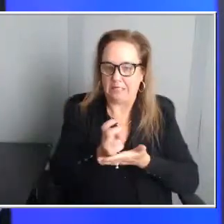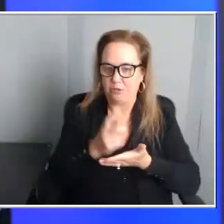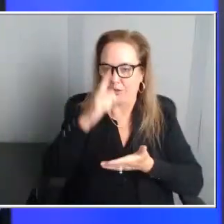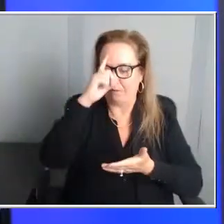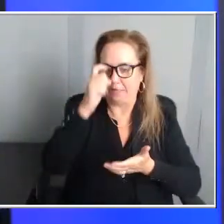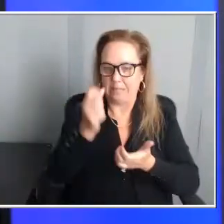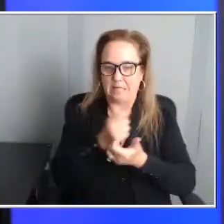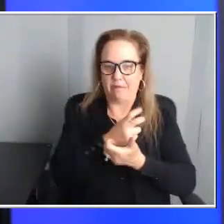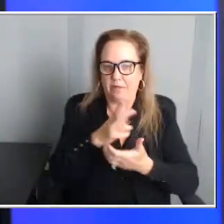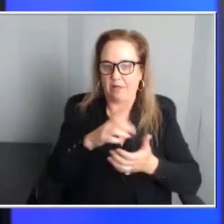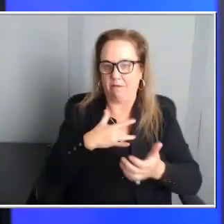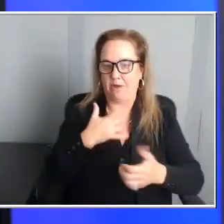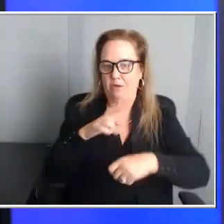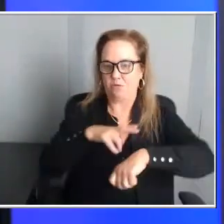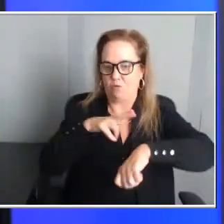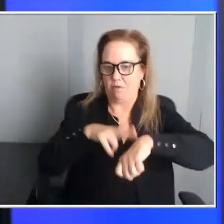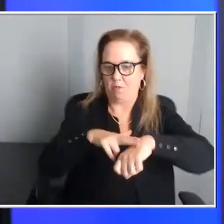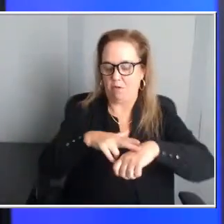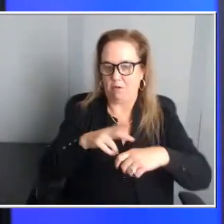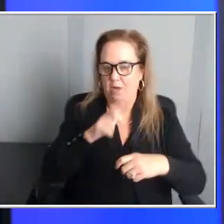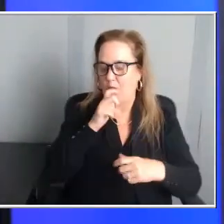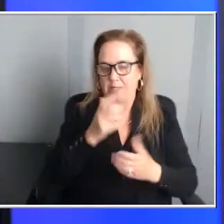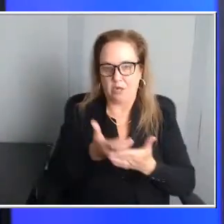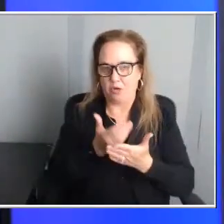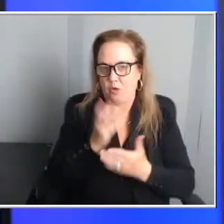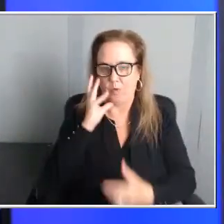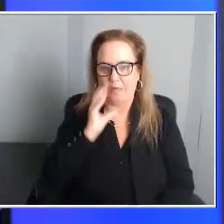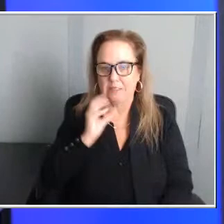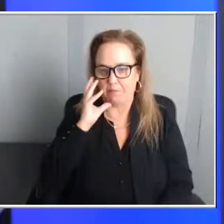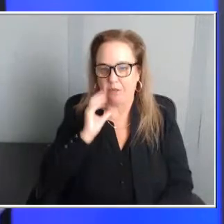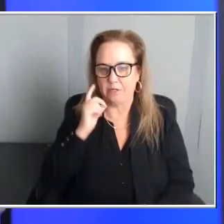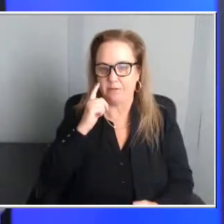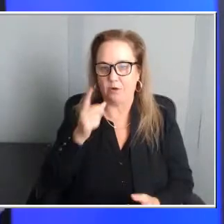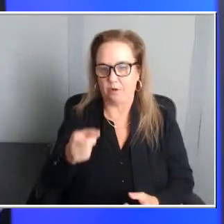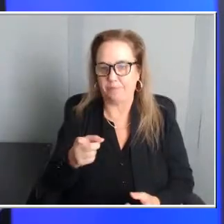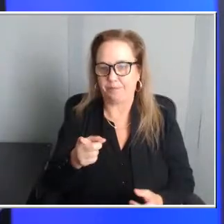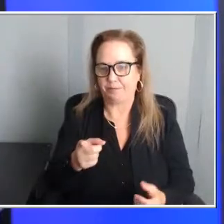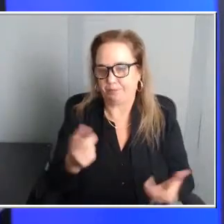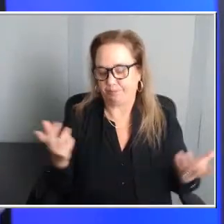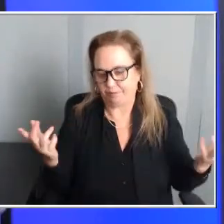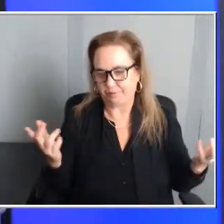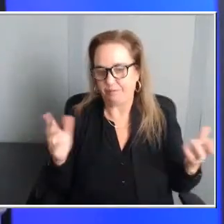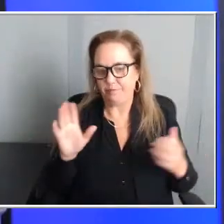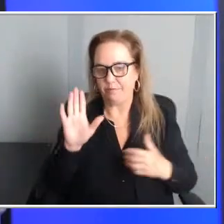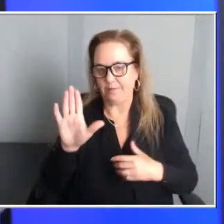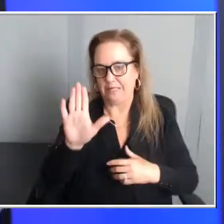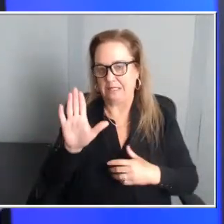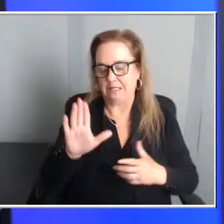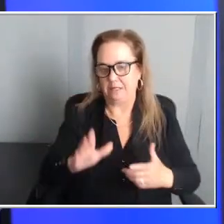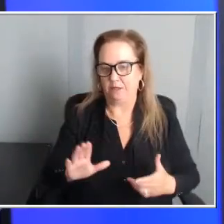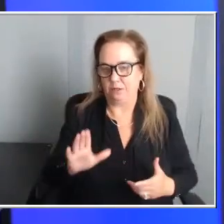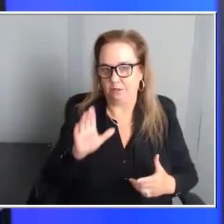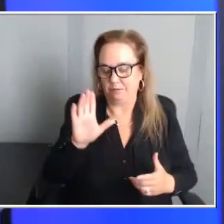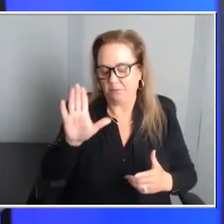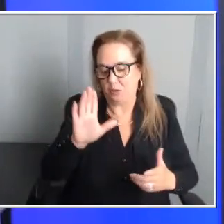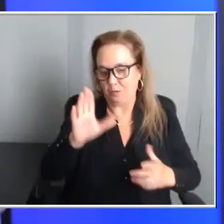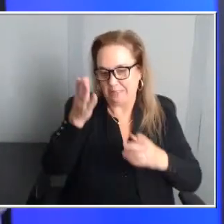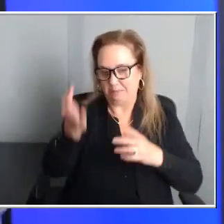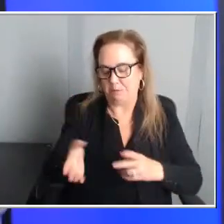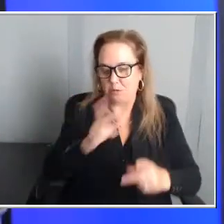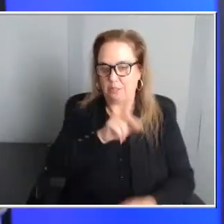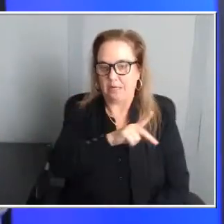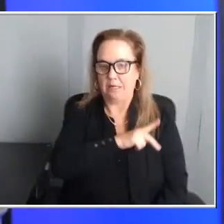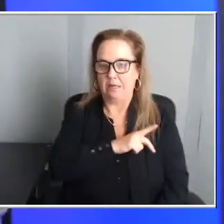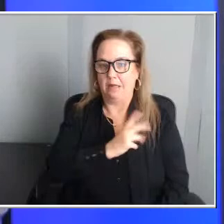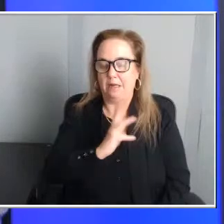felt normal to him. It wasn't a new experience for him. It just is who he was. Mm-hmm. The autism made